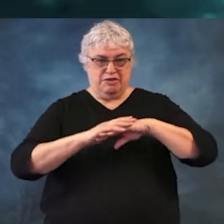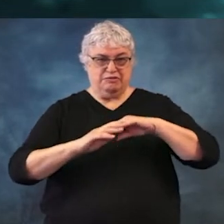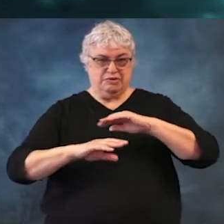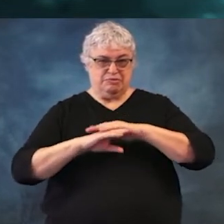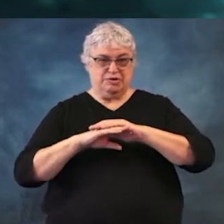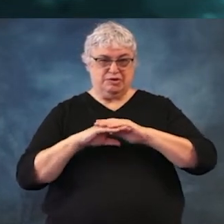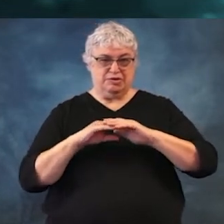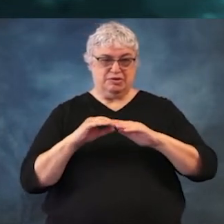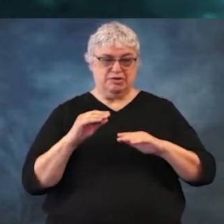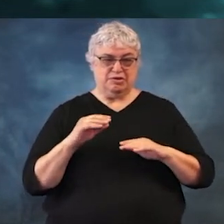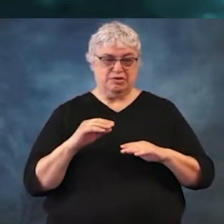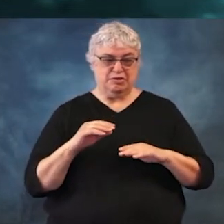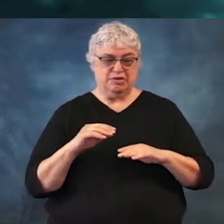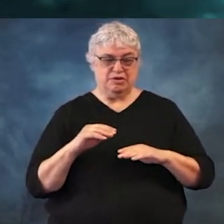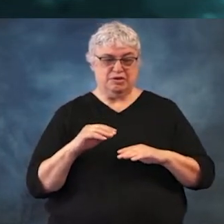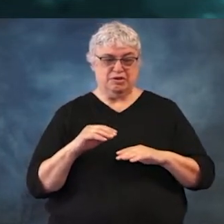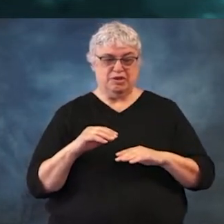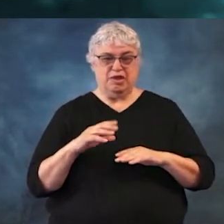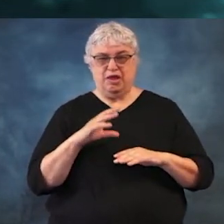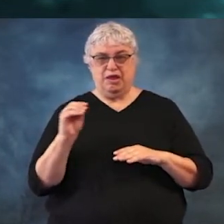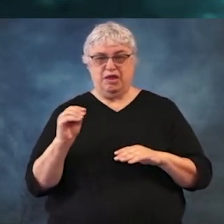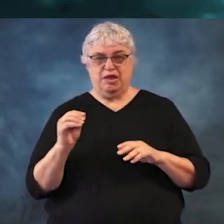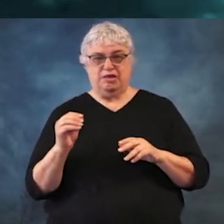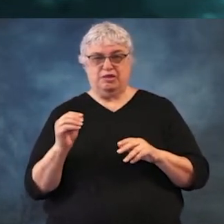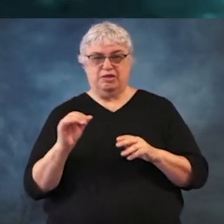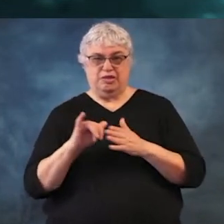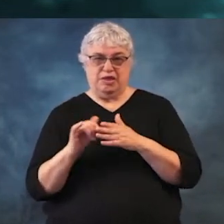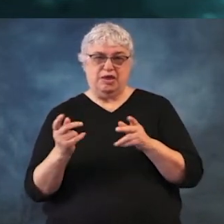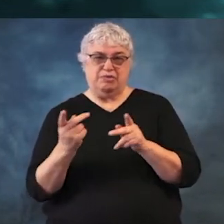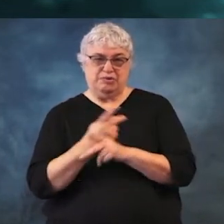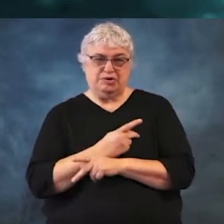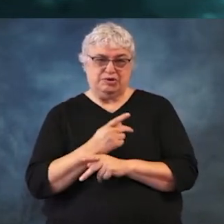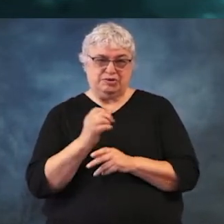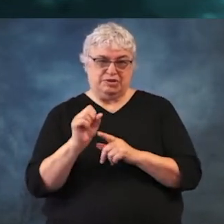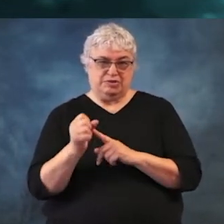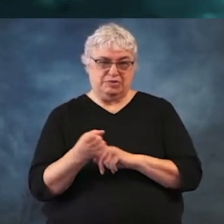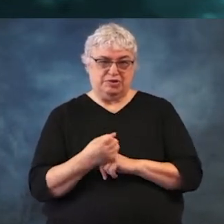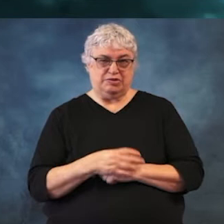as possible in the worst of circumstances.